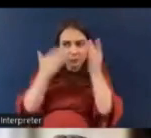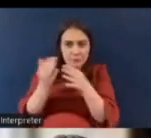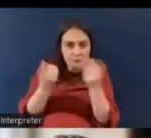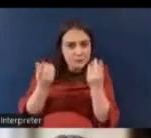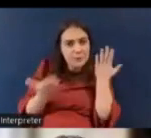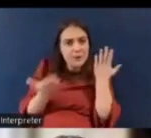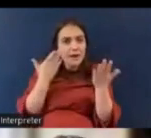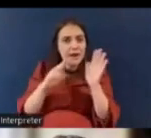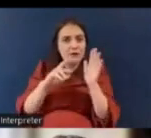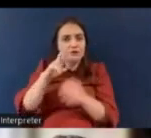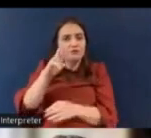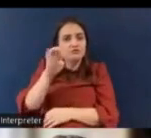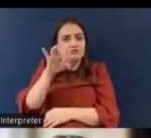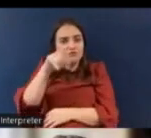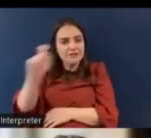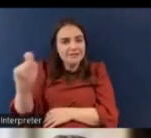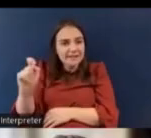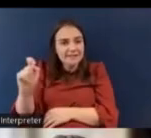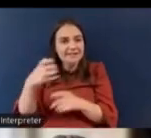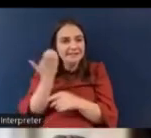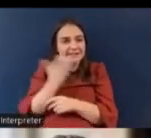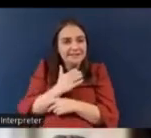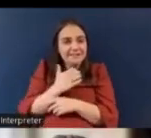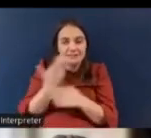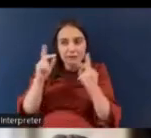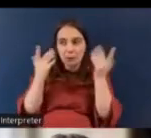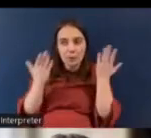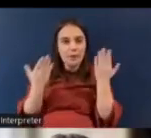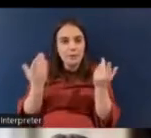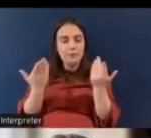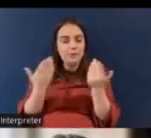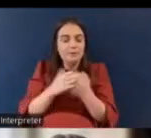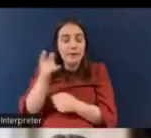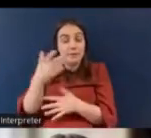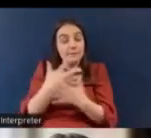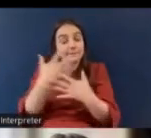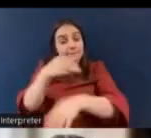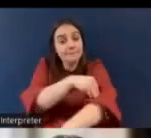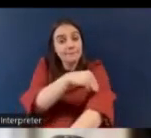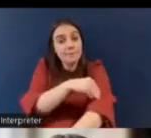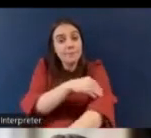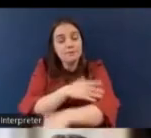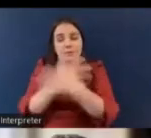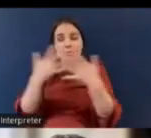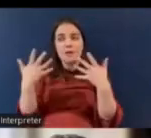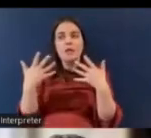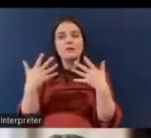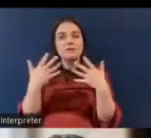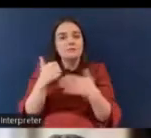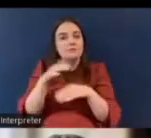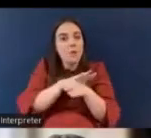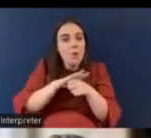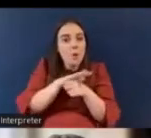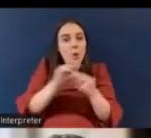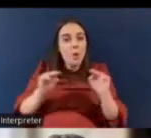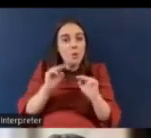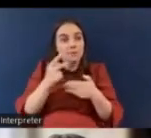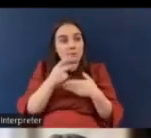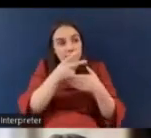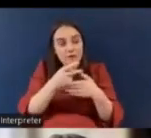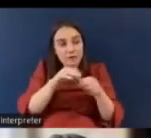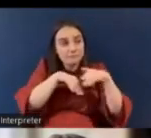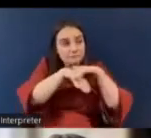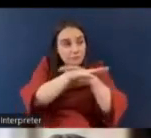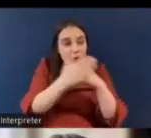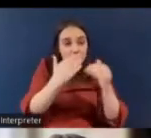know how to reset it or get it working again. So that was a real problem, and there had to be a lot of local people kind of going to